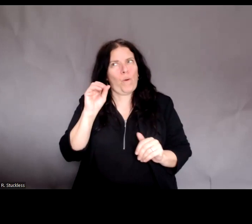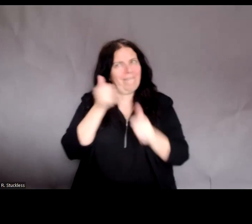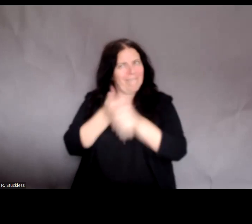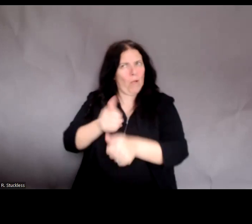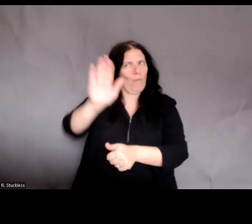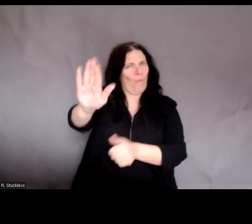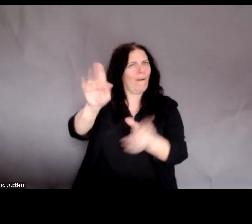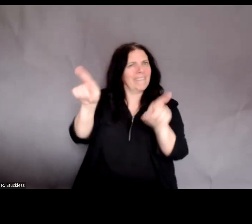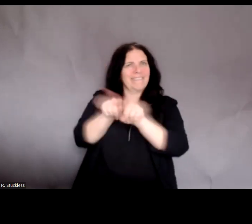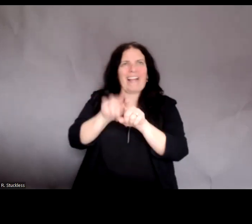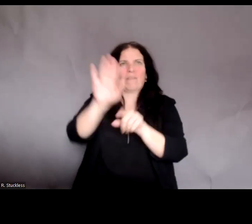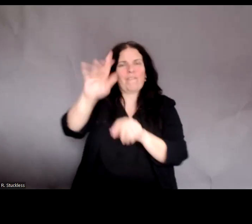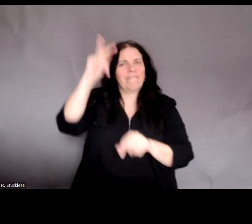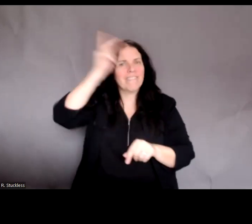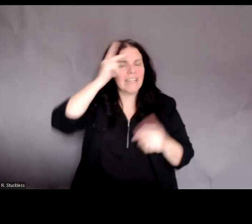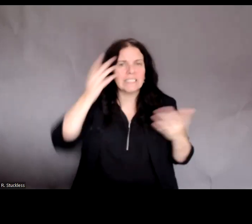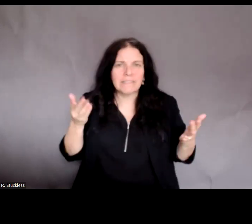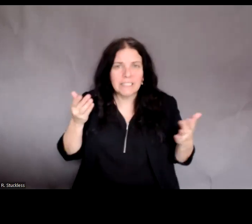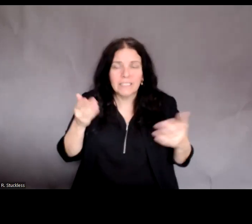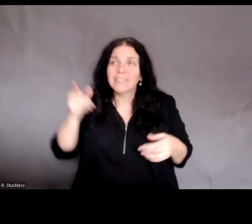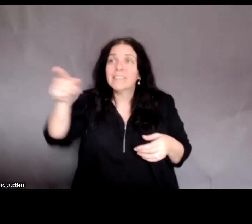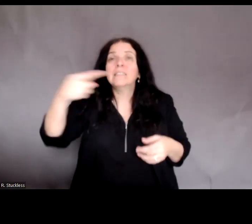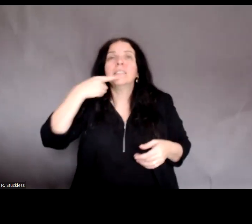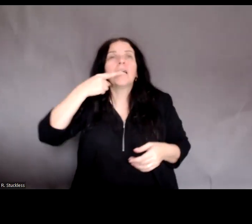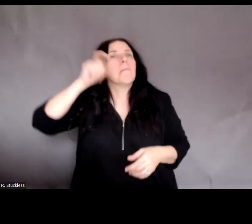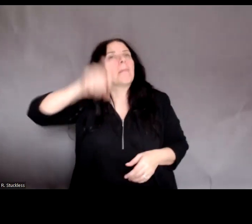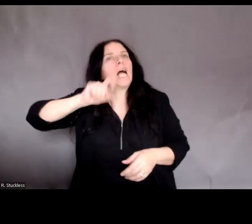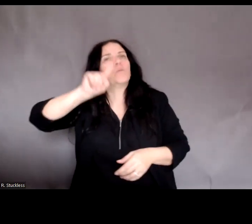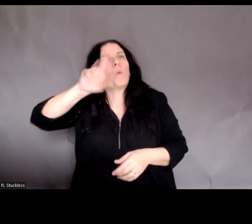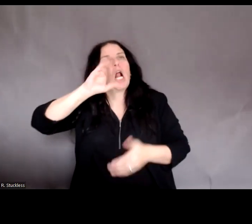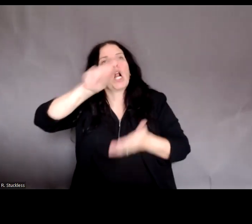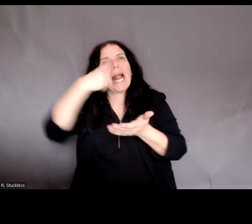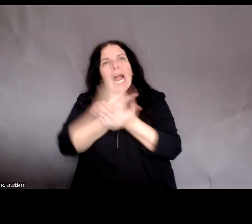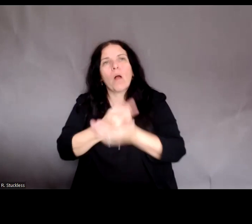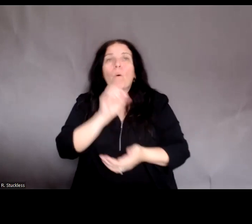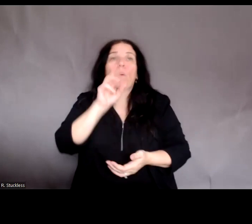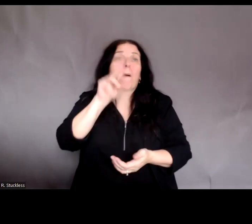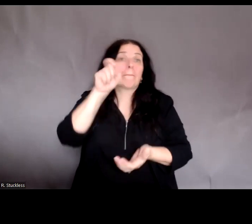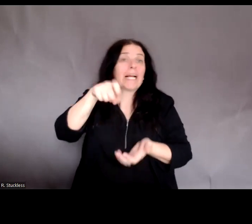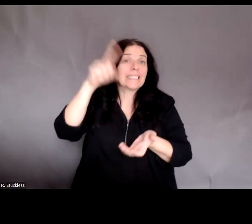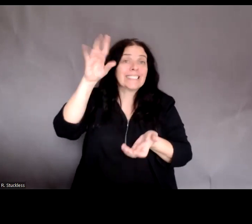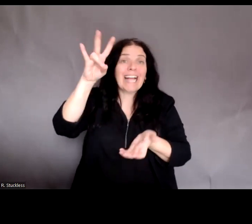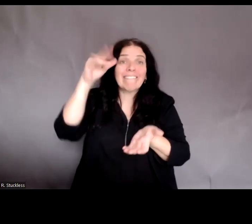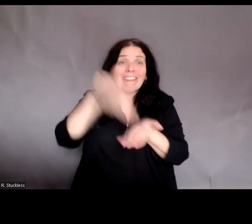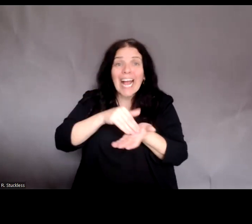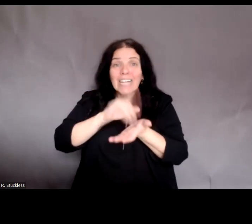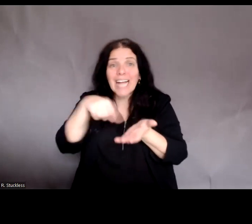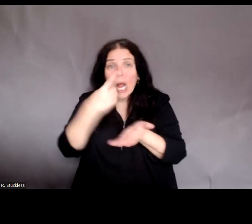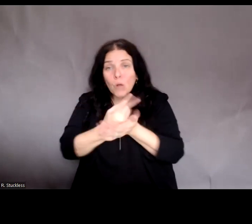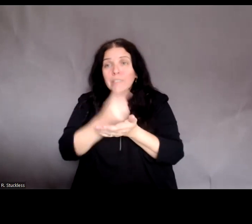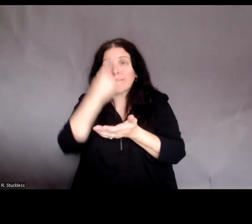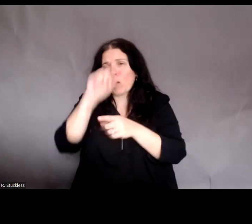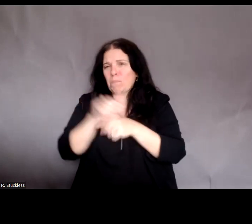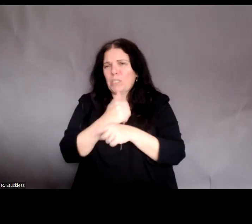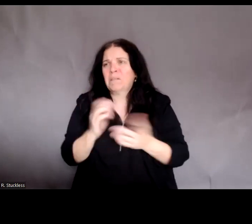that someone has to complete 100 hours or 7,000 hours to get an apprenticeship, it's not